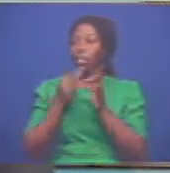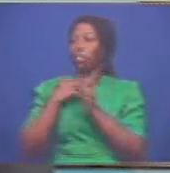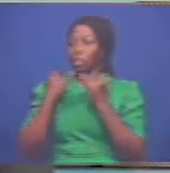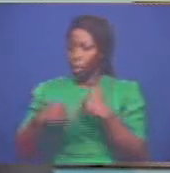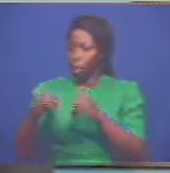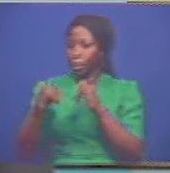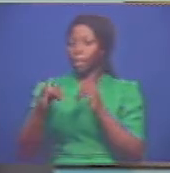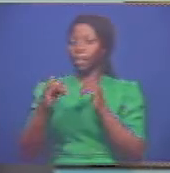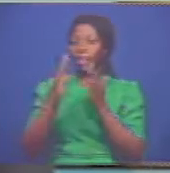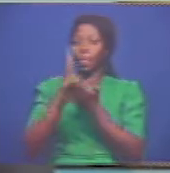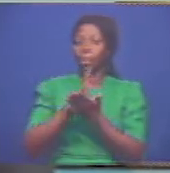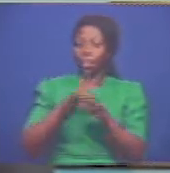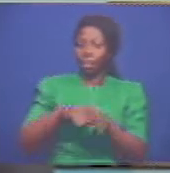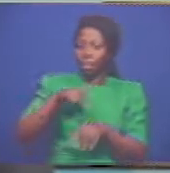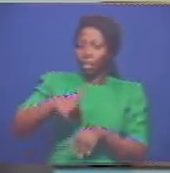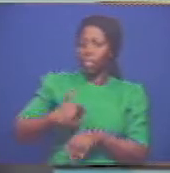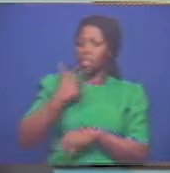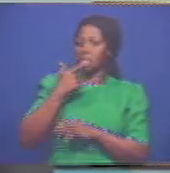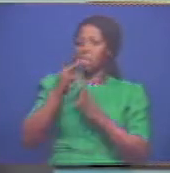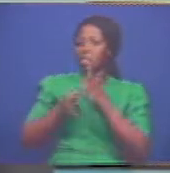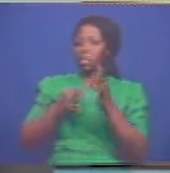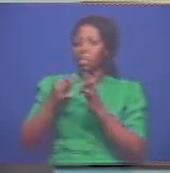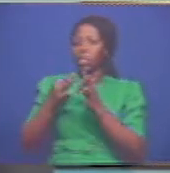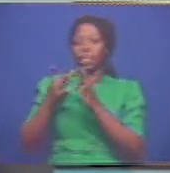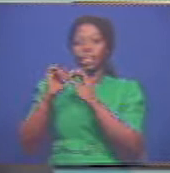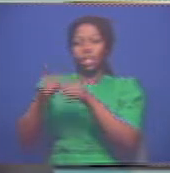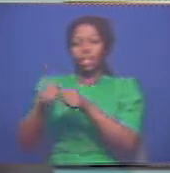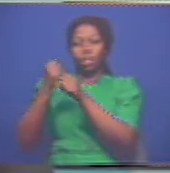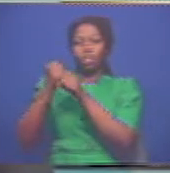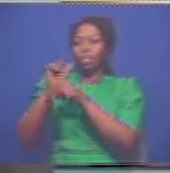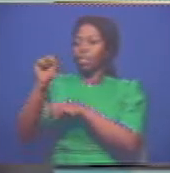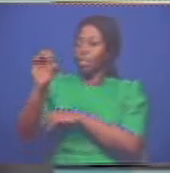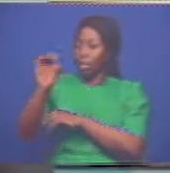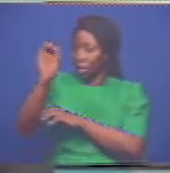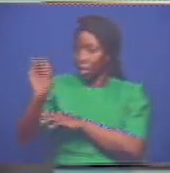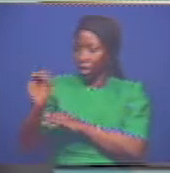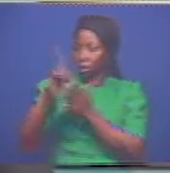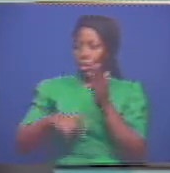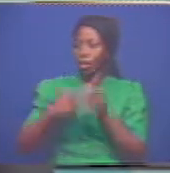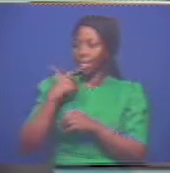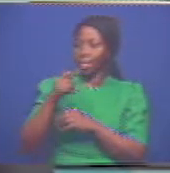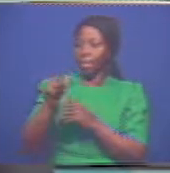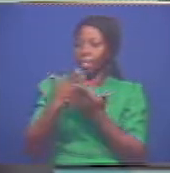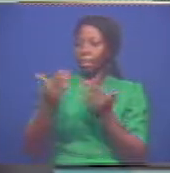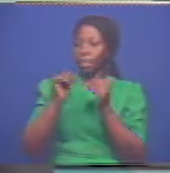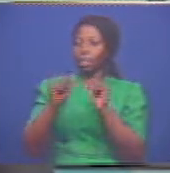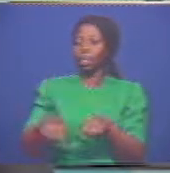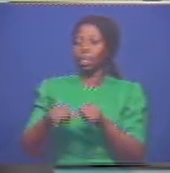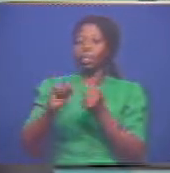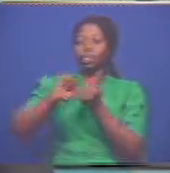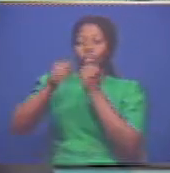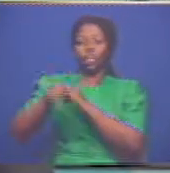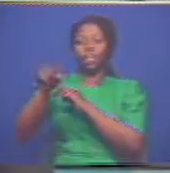I sometimes even say, if you are to do even 50% of what you are saying, this is something that can change this country. Not just